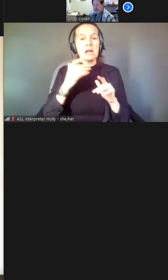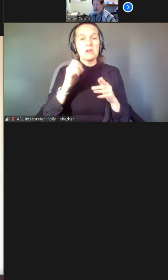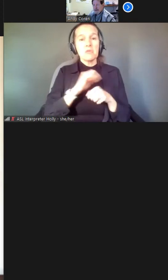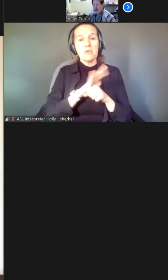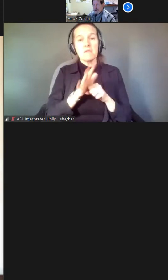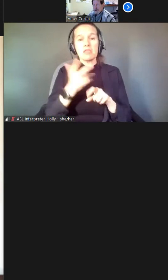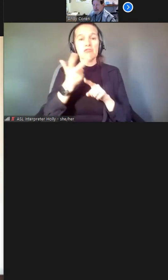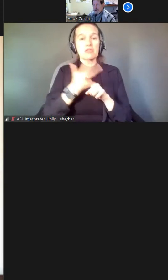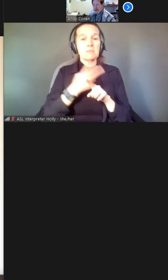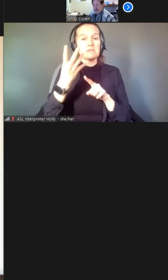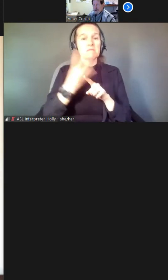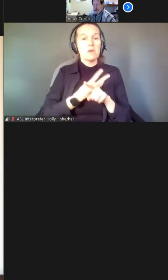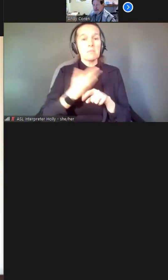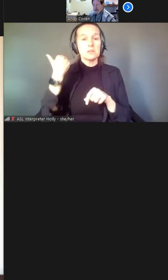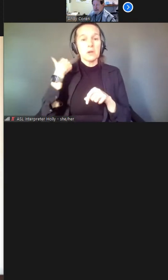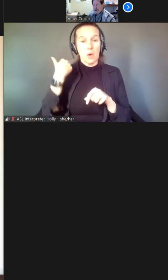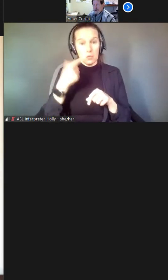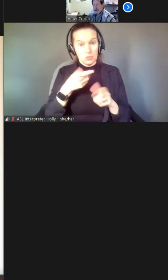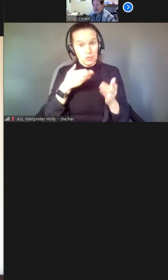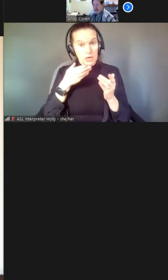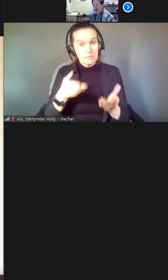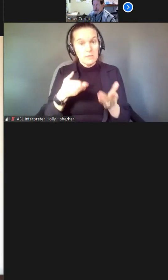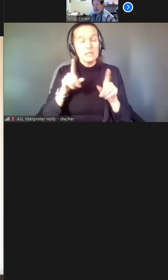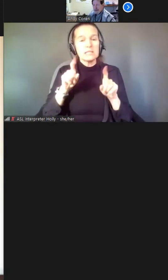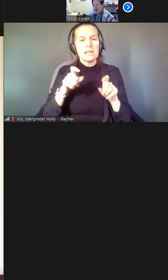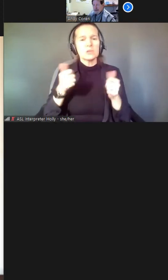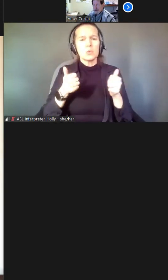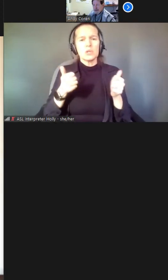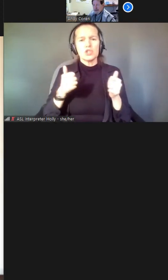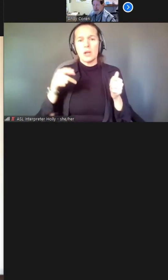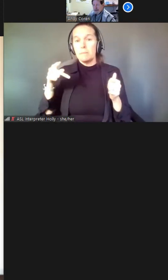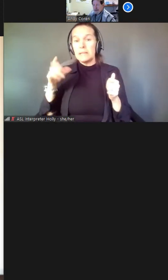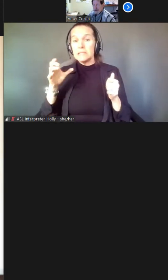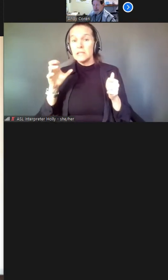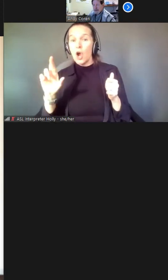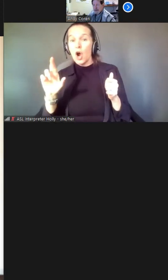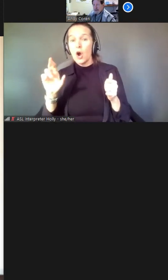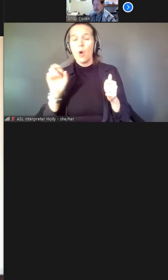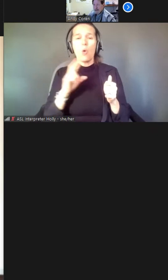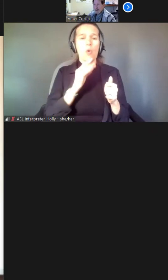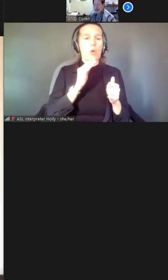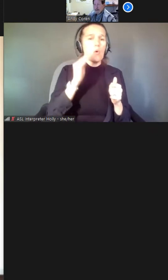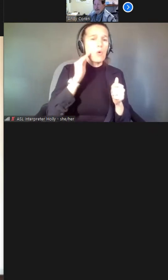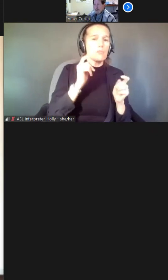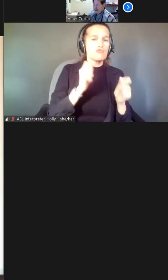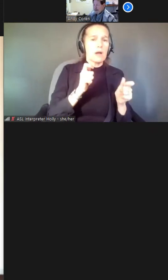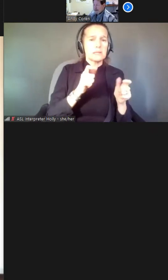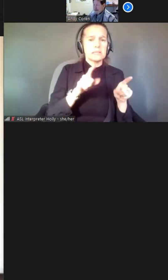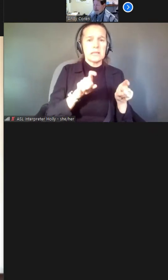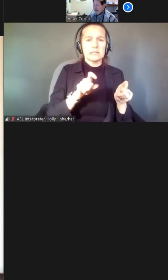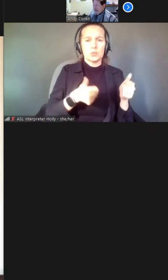you recommend to get tested with a PCR or an antigen rapid test?